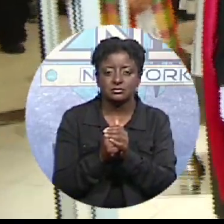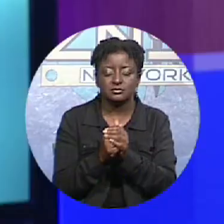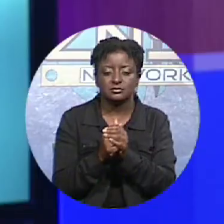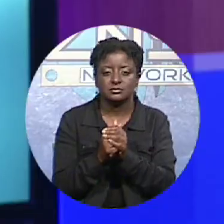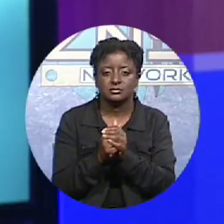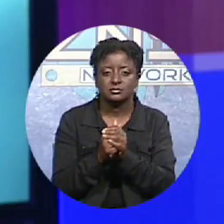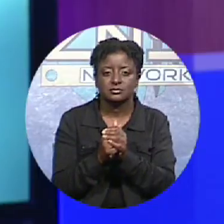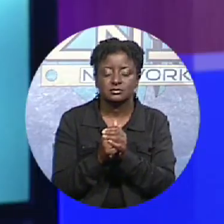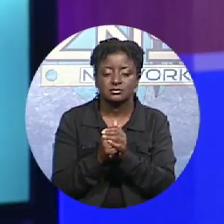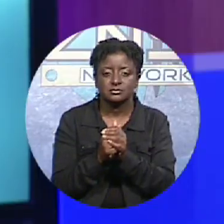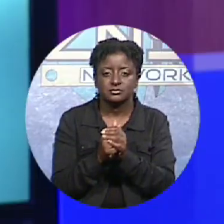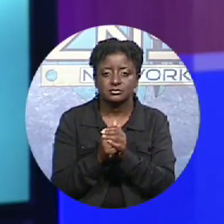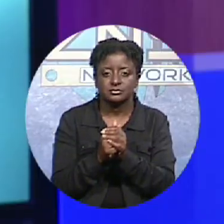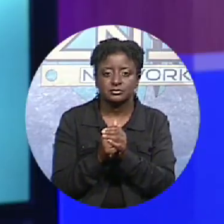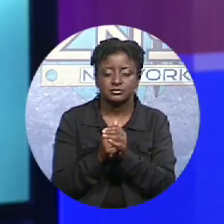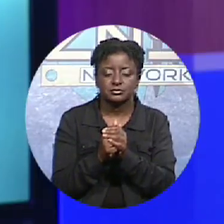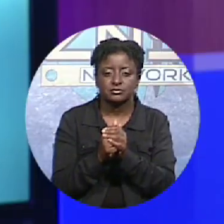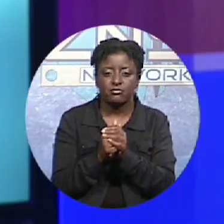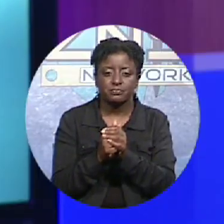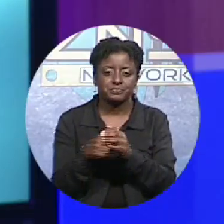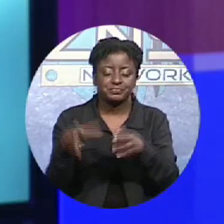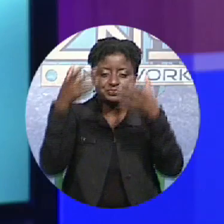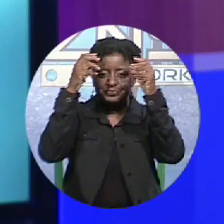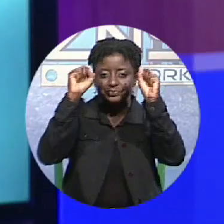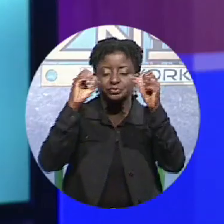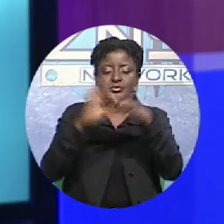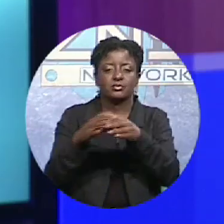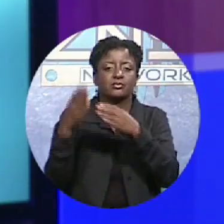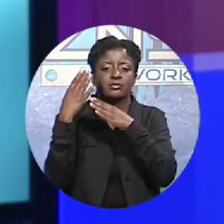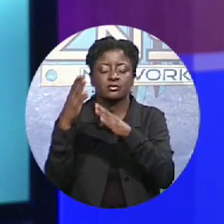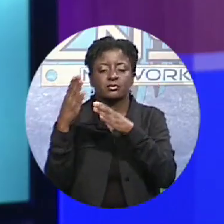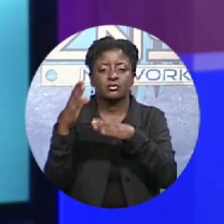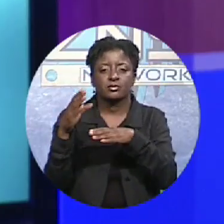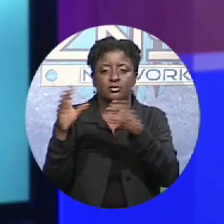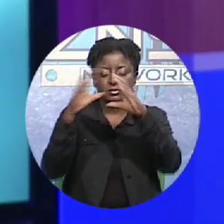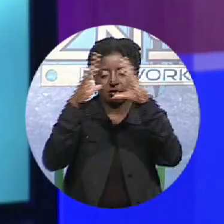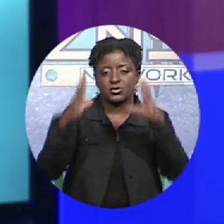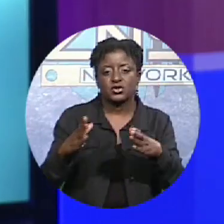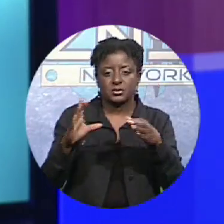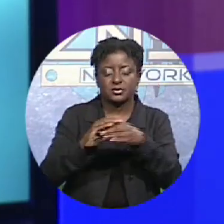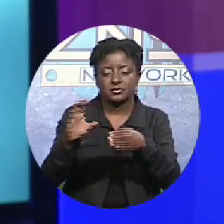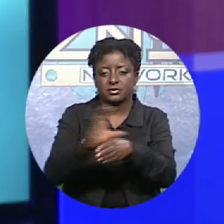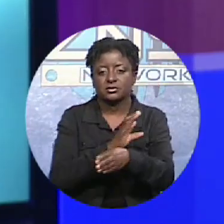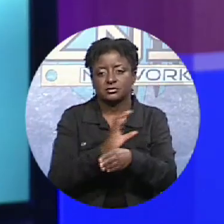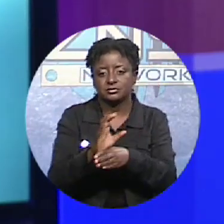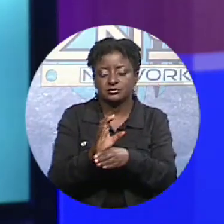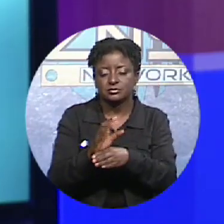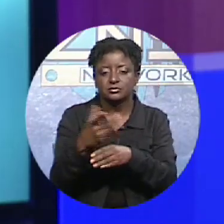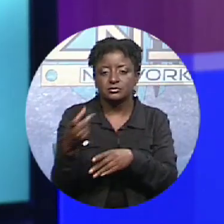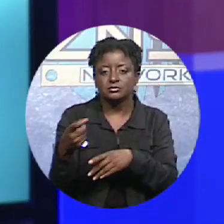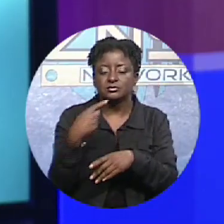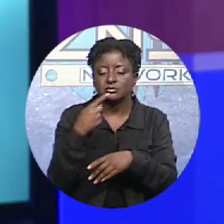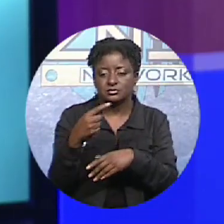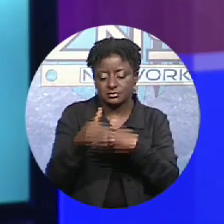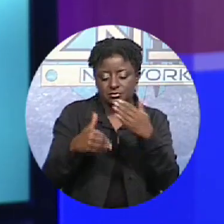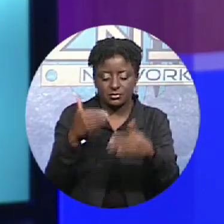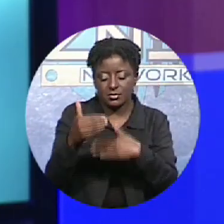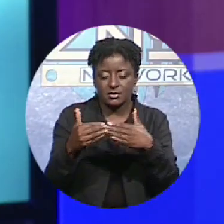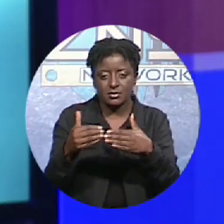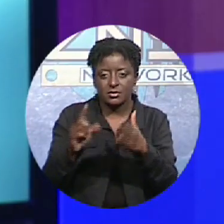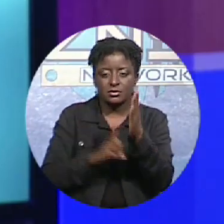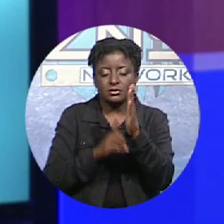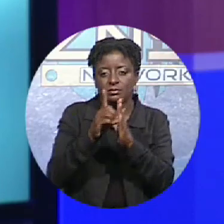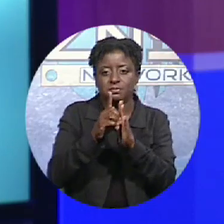News. President of the Bahamas Chamber of Commerce, Edison Sumner, says the process of developing a new domestic arbitration